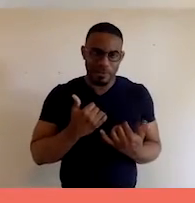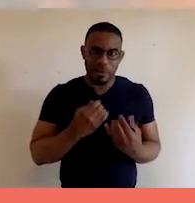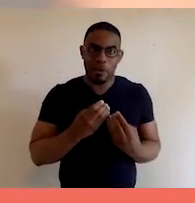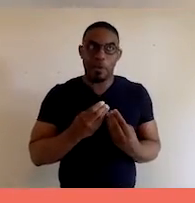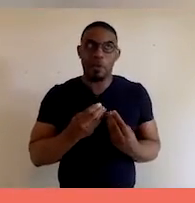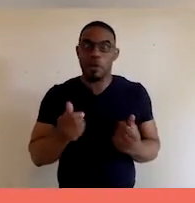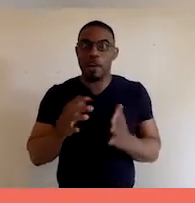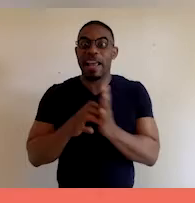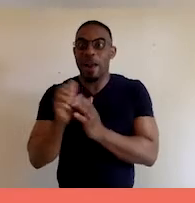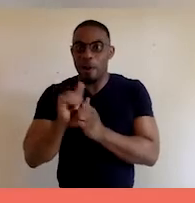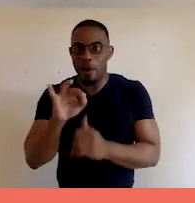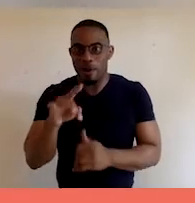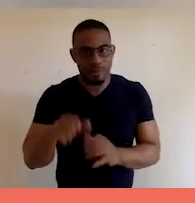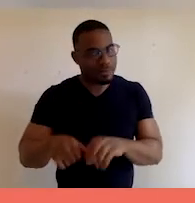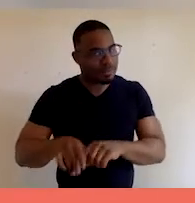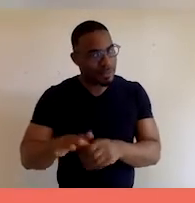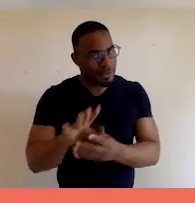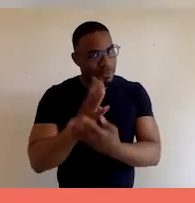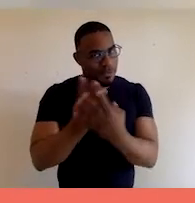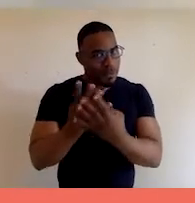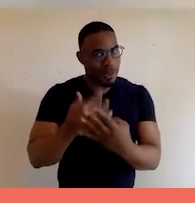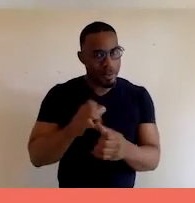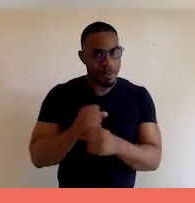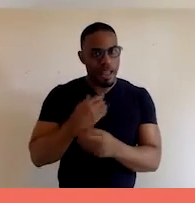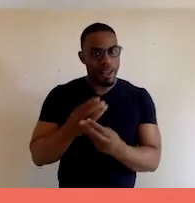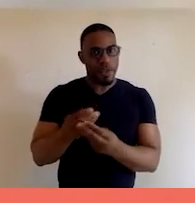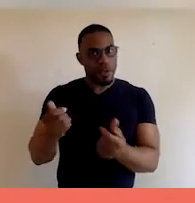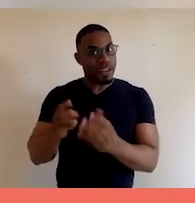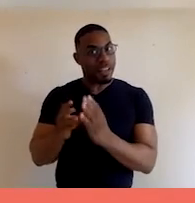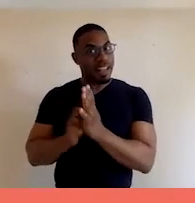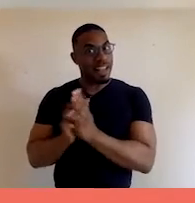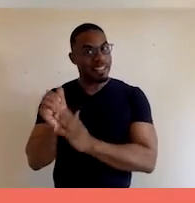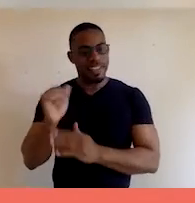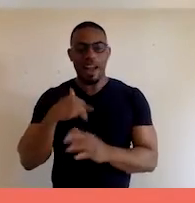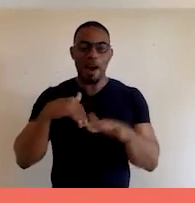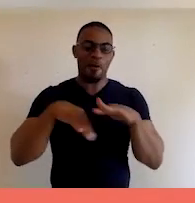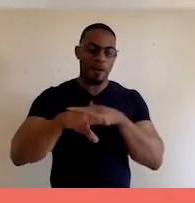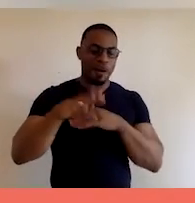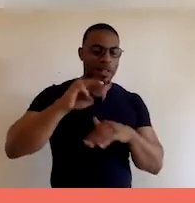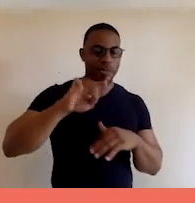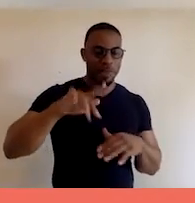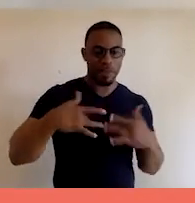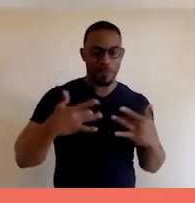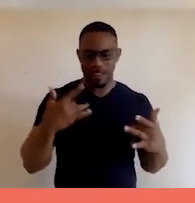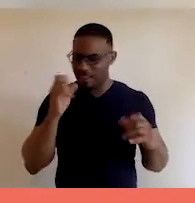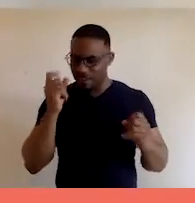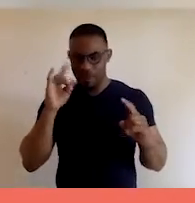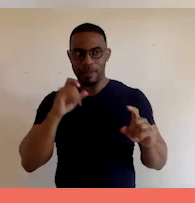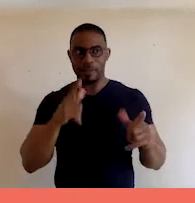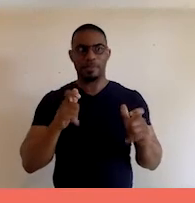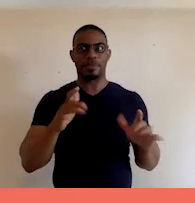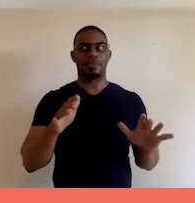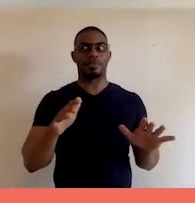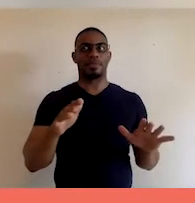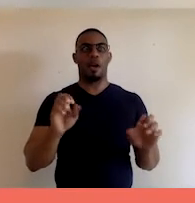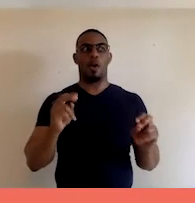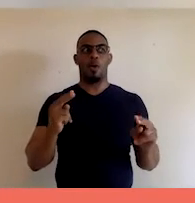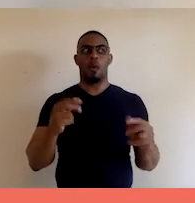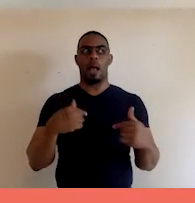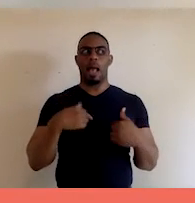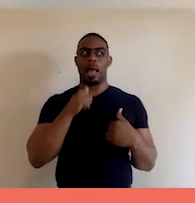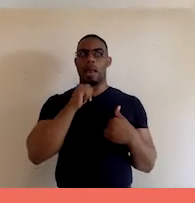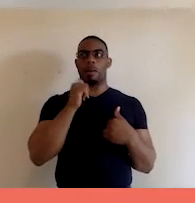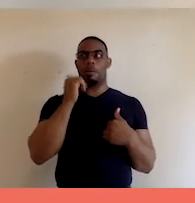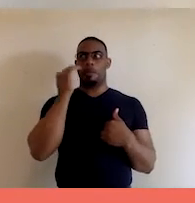right? I got a crappy filter that I made, but I can cure cancer now. So I walk in this meetup, and I realize very quickly, oh, I